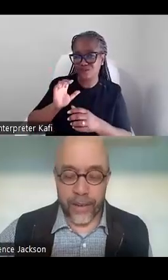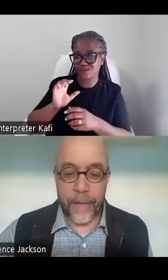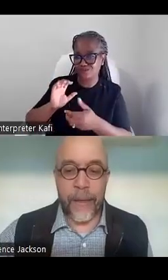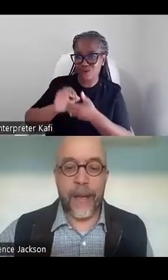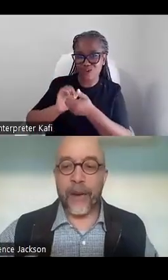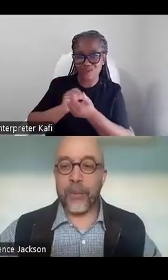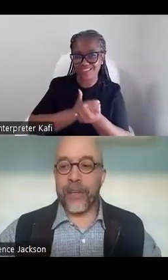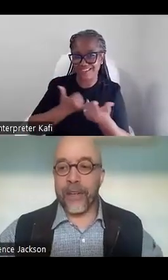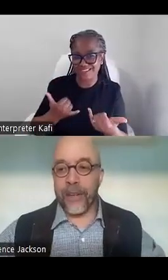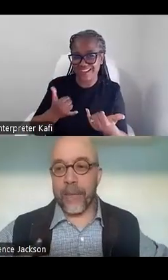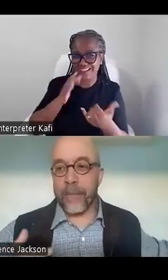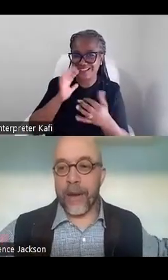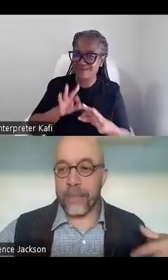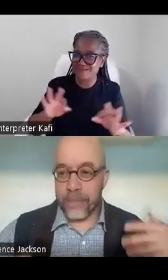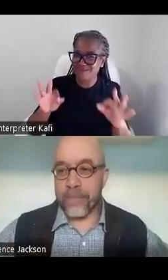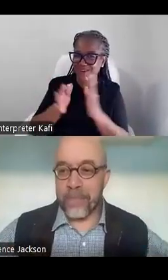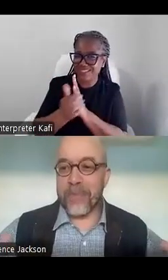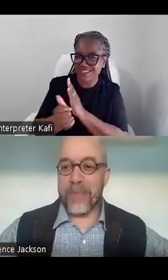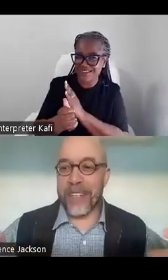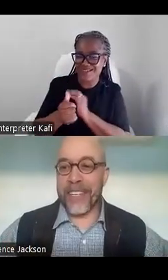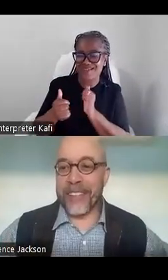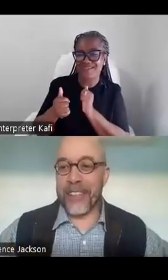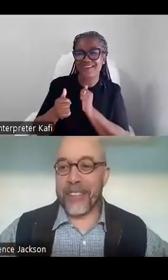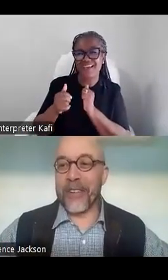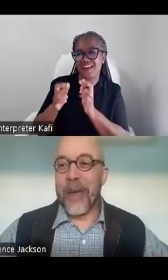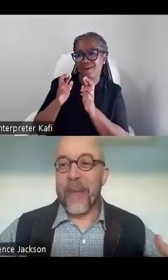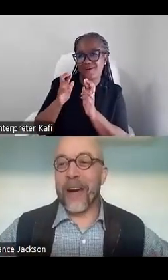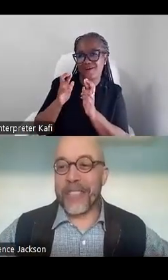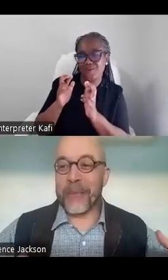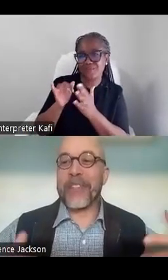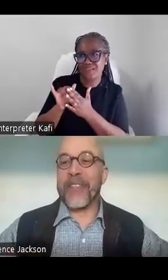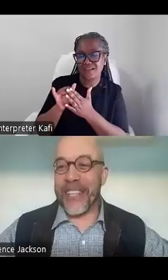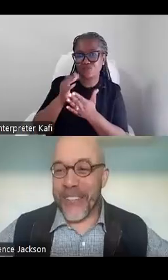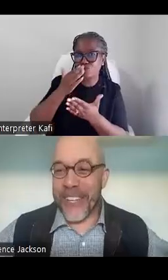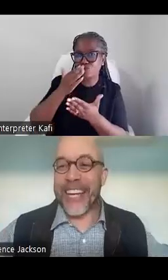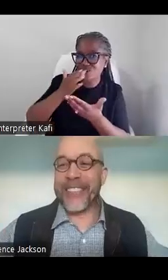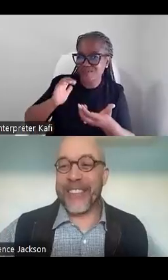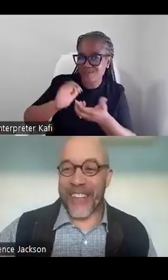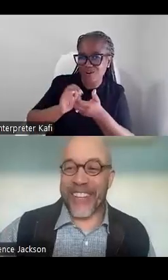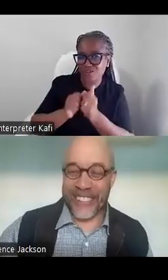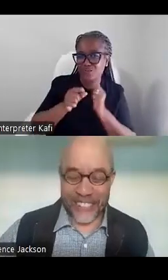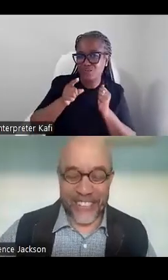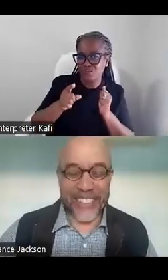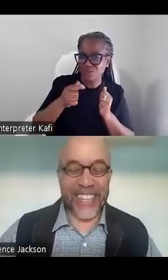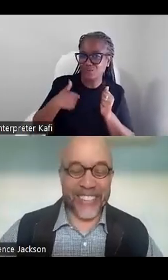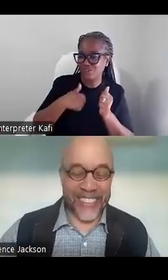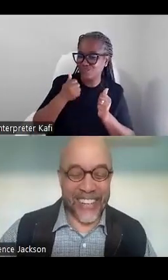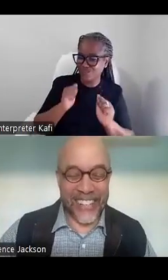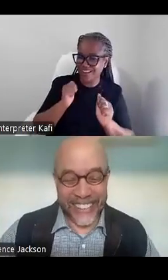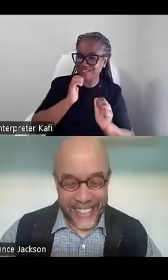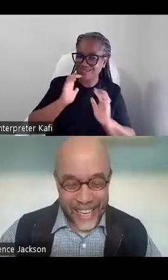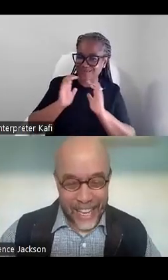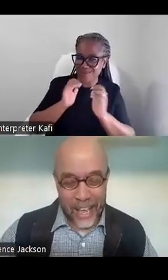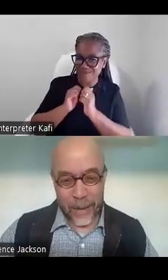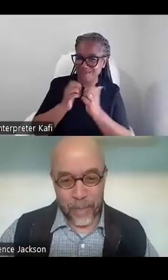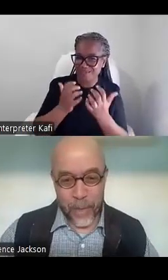and I hope that I'm in good partnership with you as we try to communicate with our